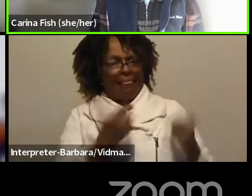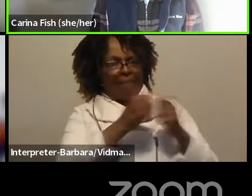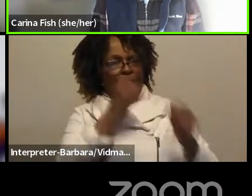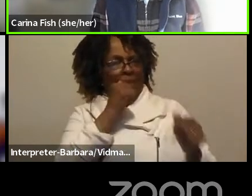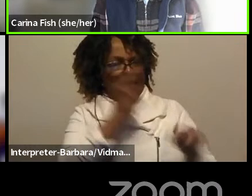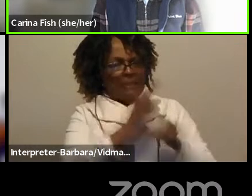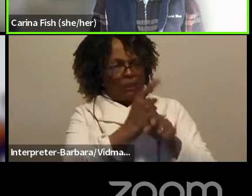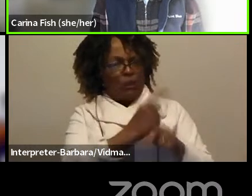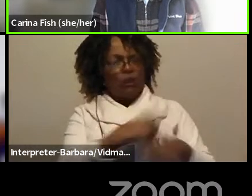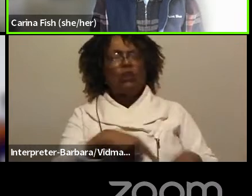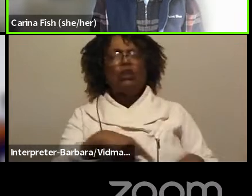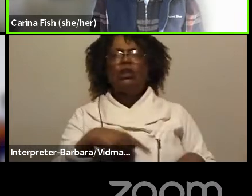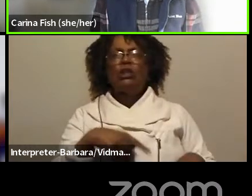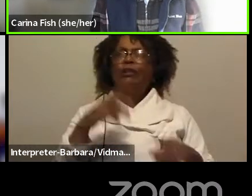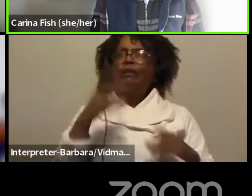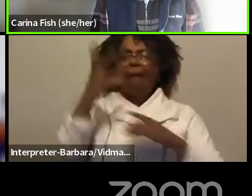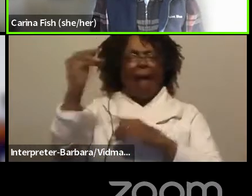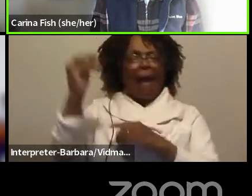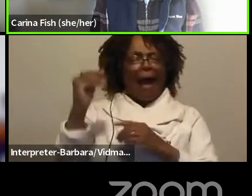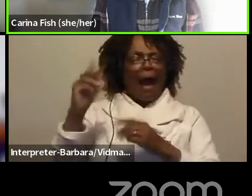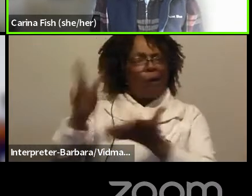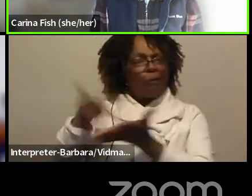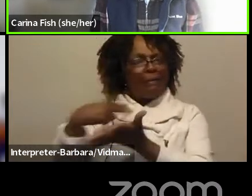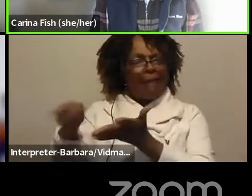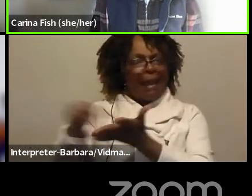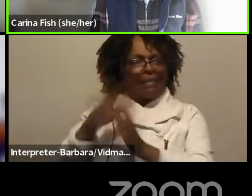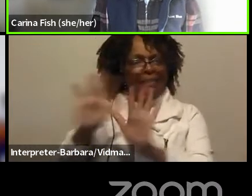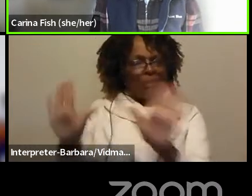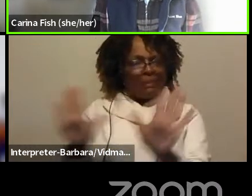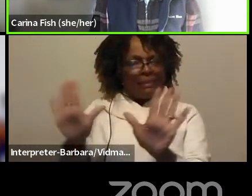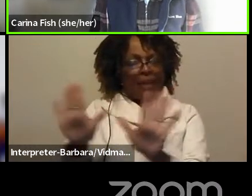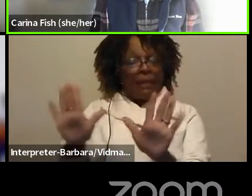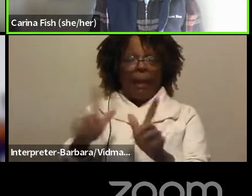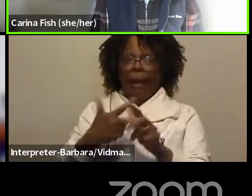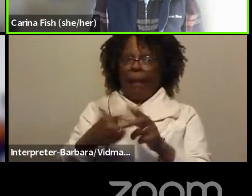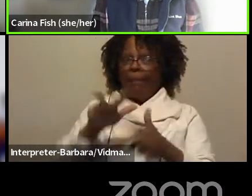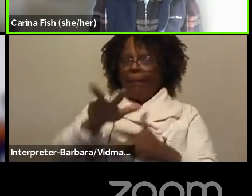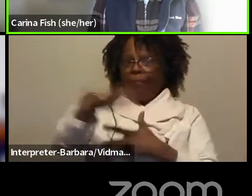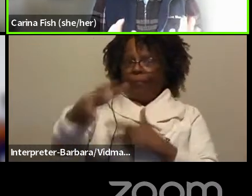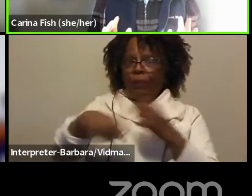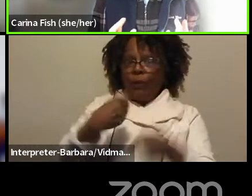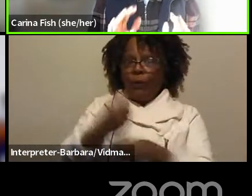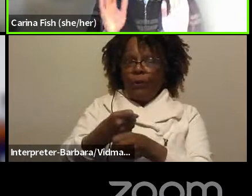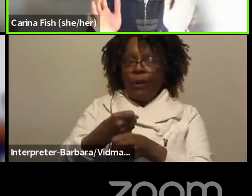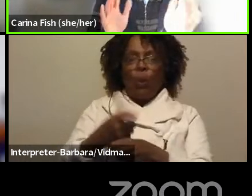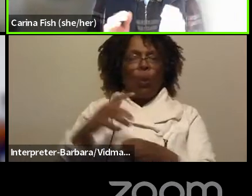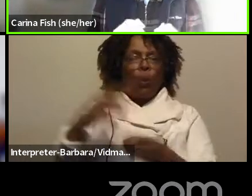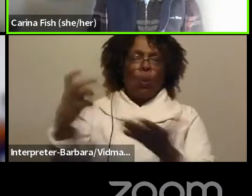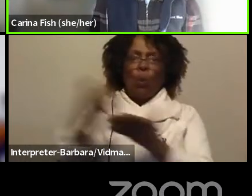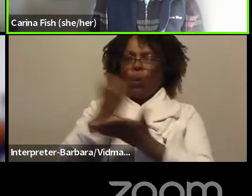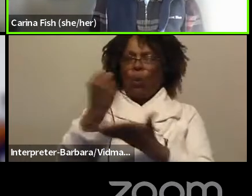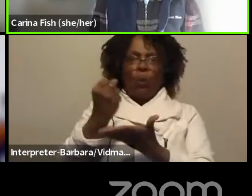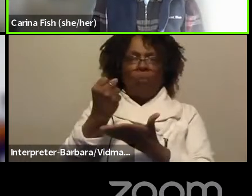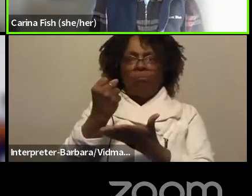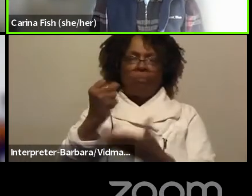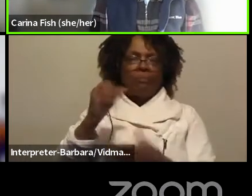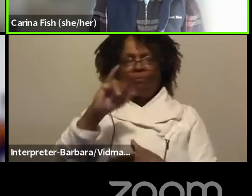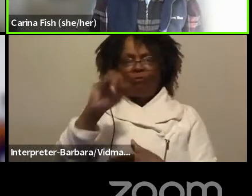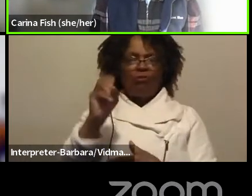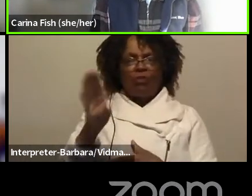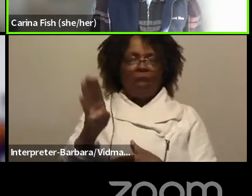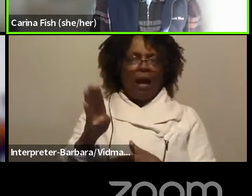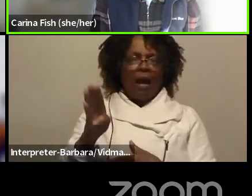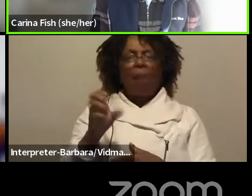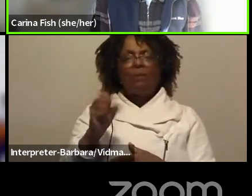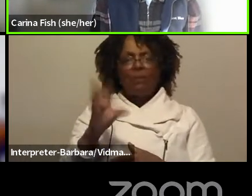Sundays. And then I got a dog my third year, and so she's in my self-care maintenance, accountability